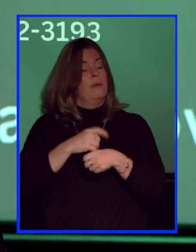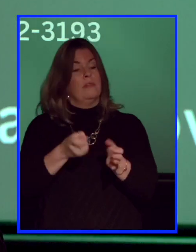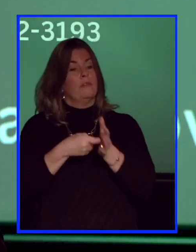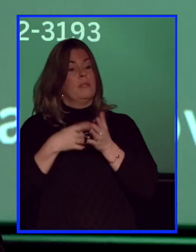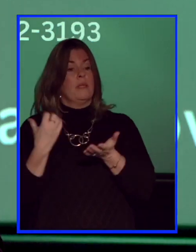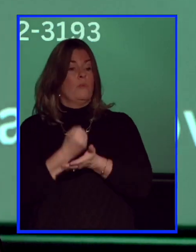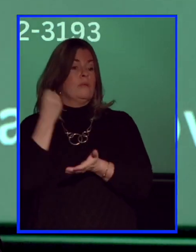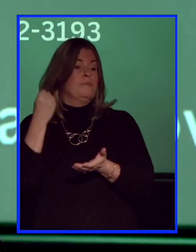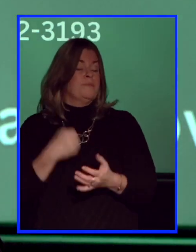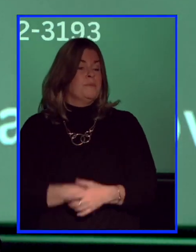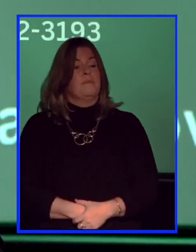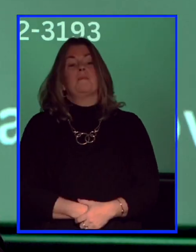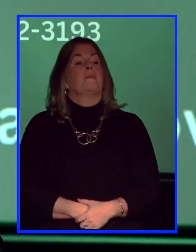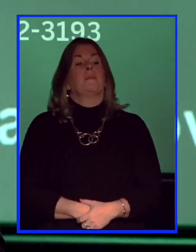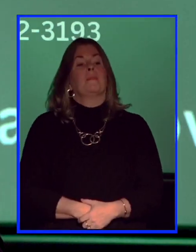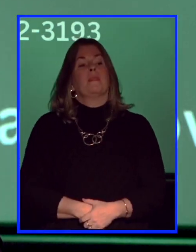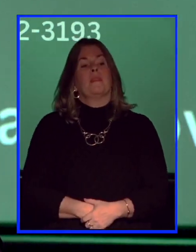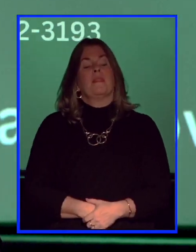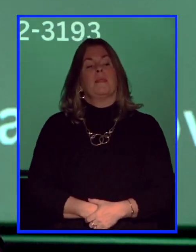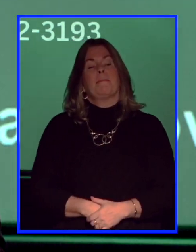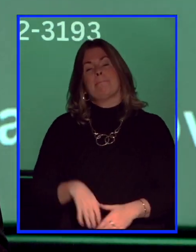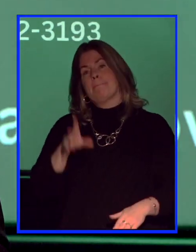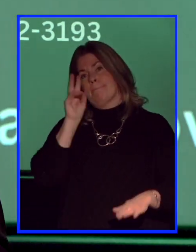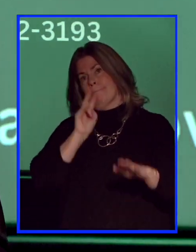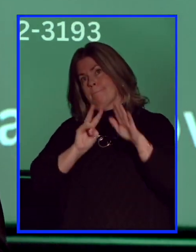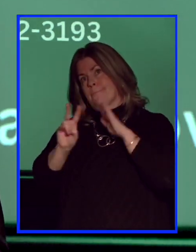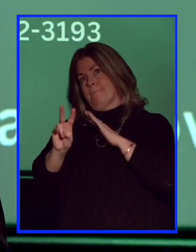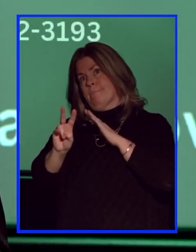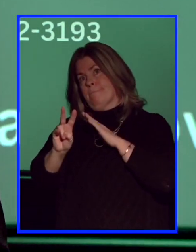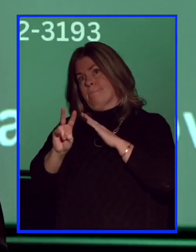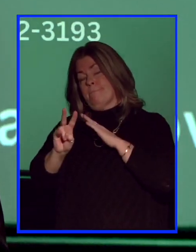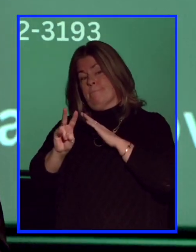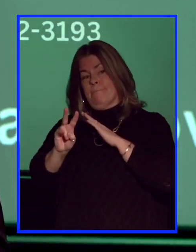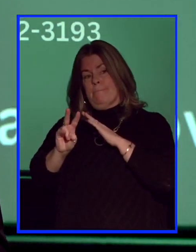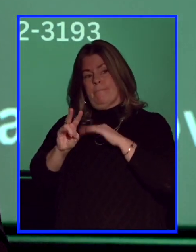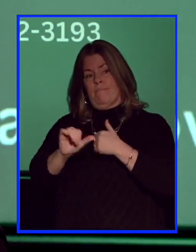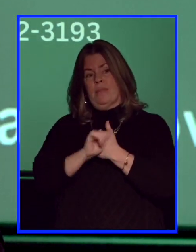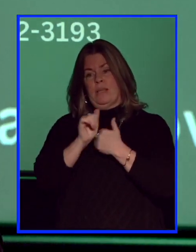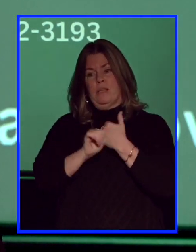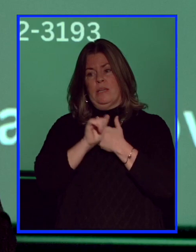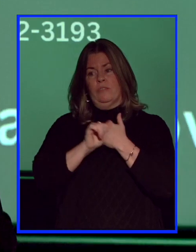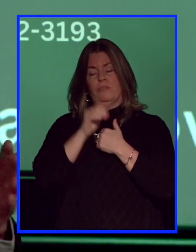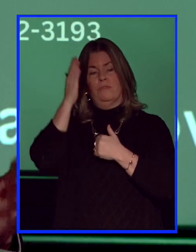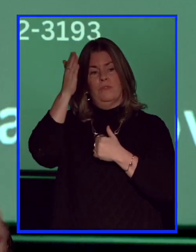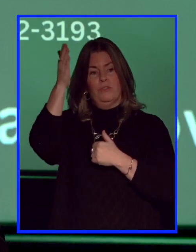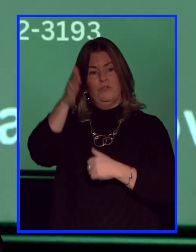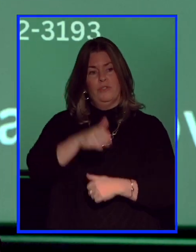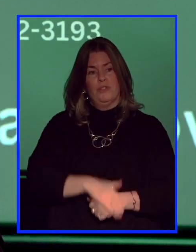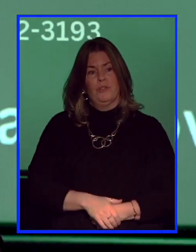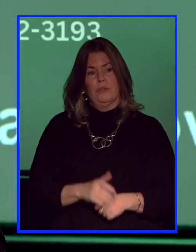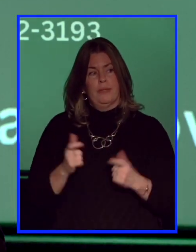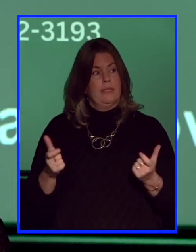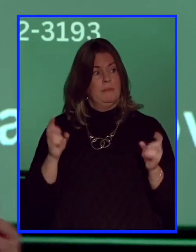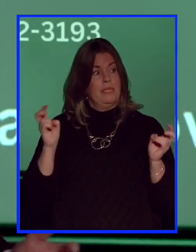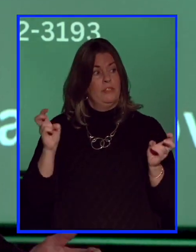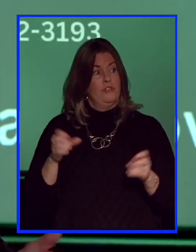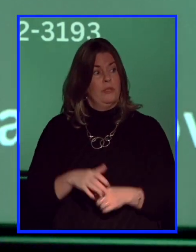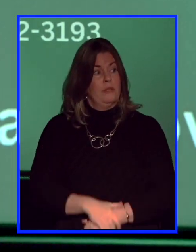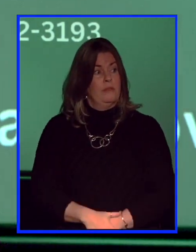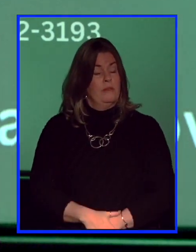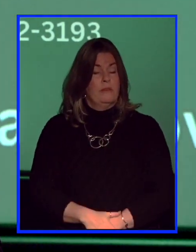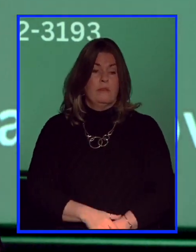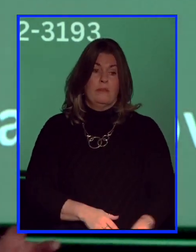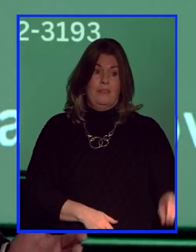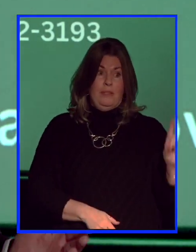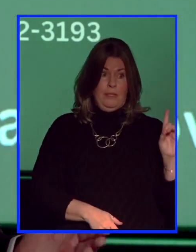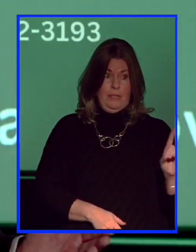I think it really bodes very dangerously for what lies ahead. in these big issue things. What the